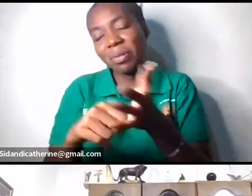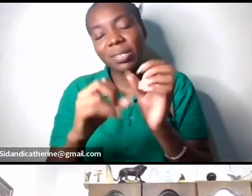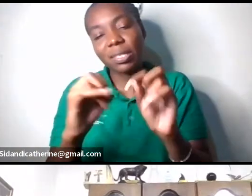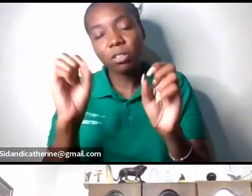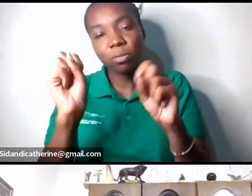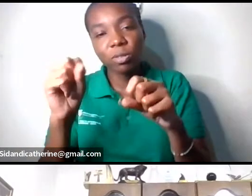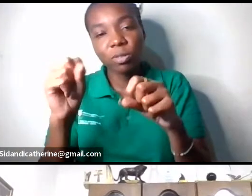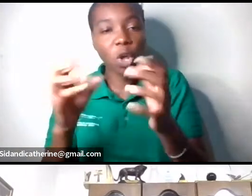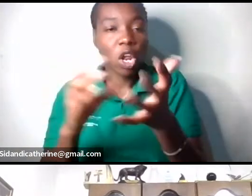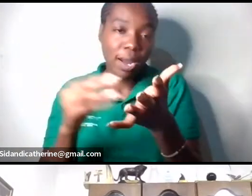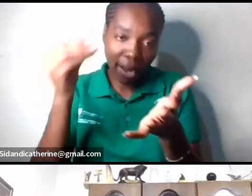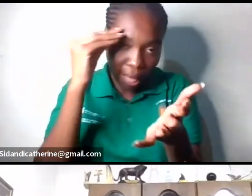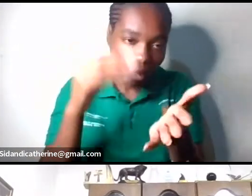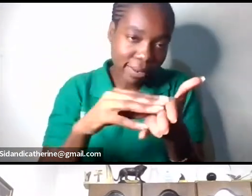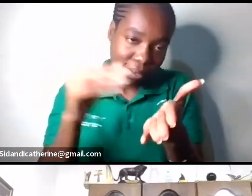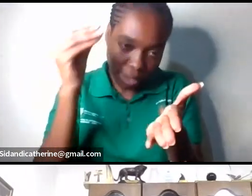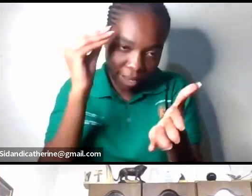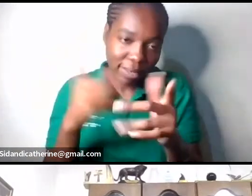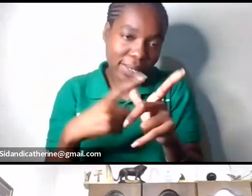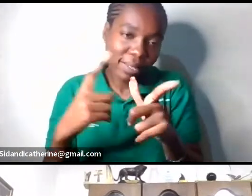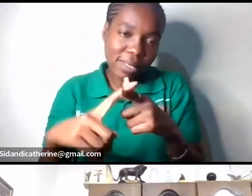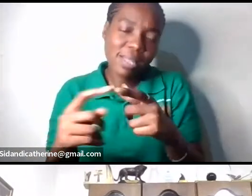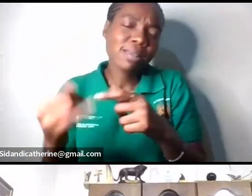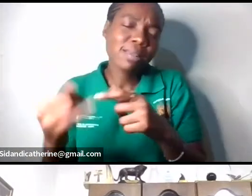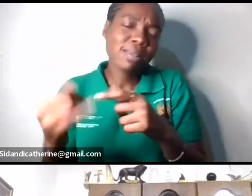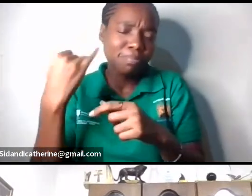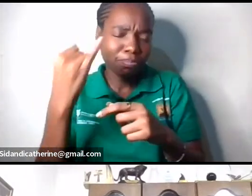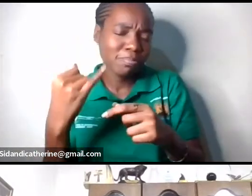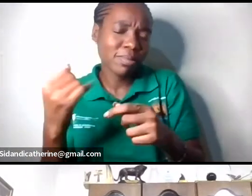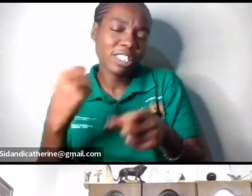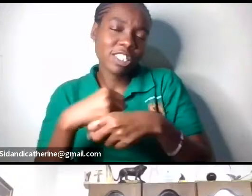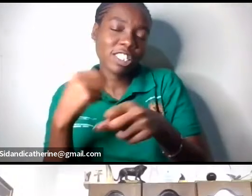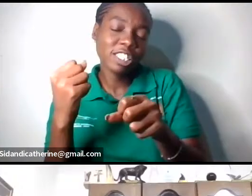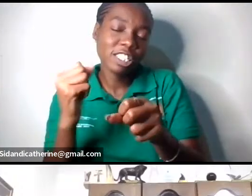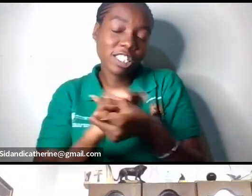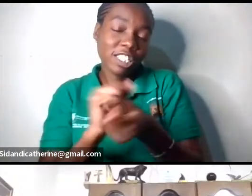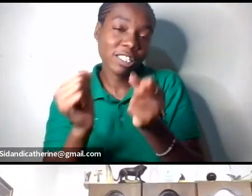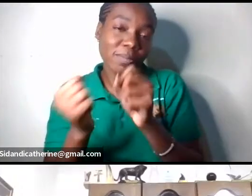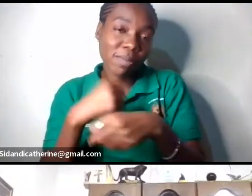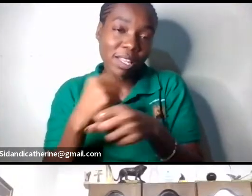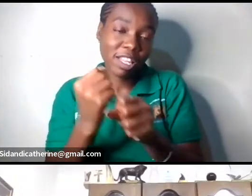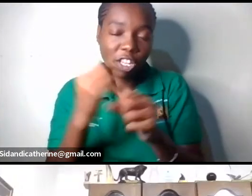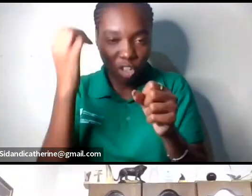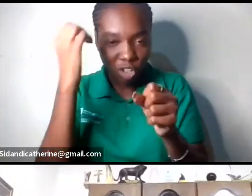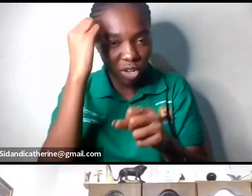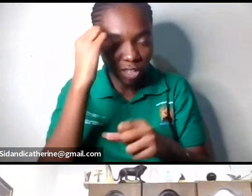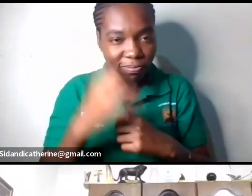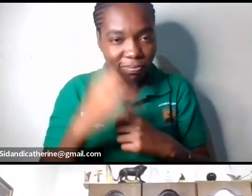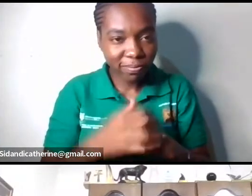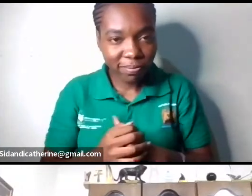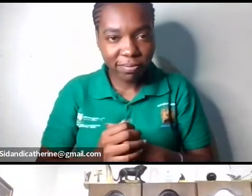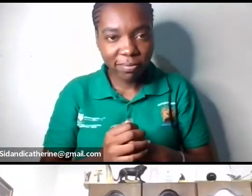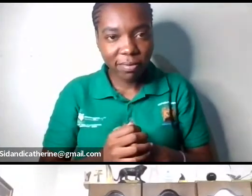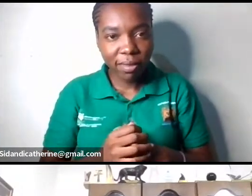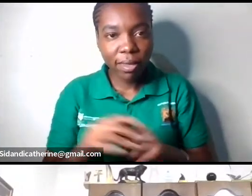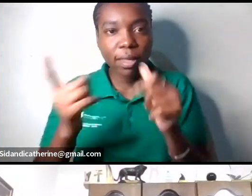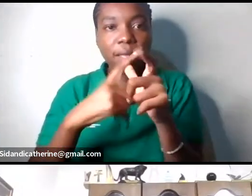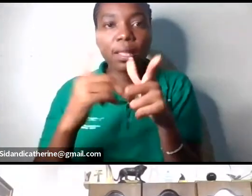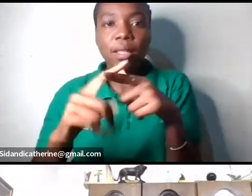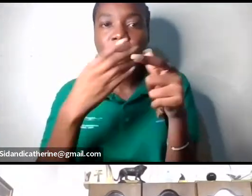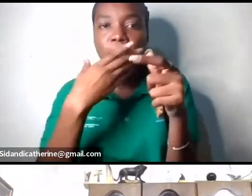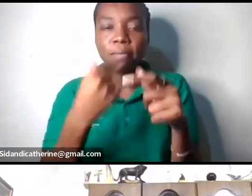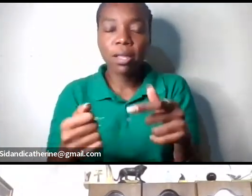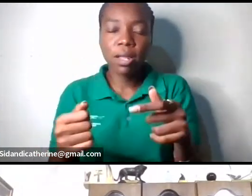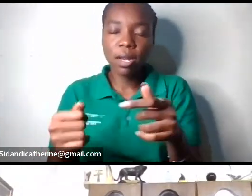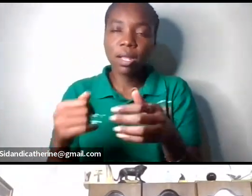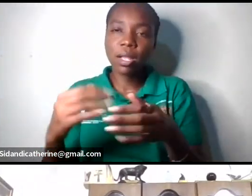things that we can do with that knowledge is, I think, there's no limit. And I think we also need to embrace Buy Kenya, Build Kenya.